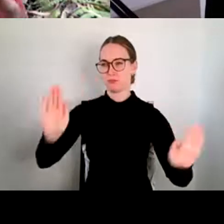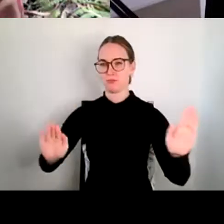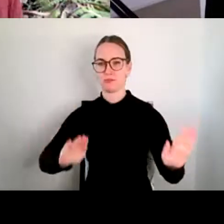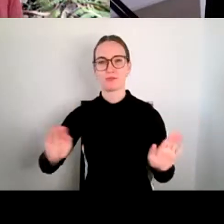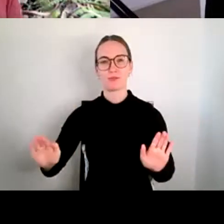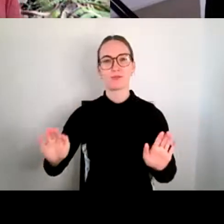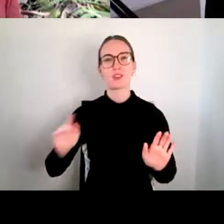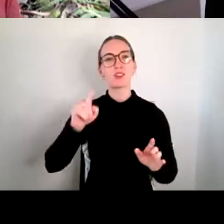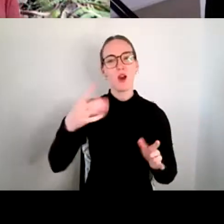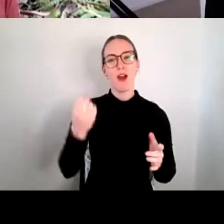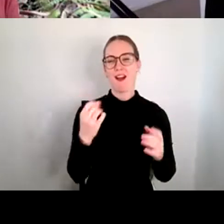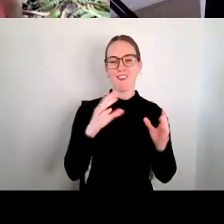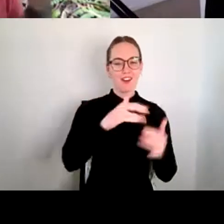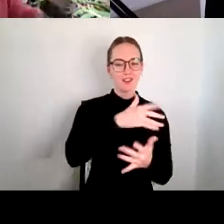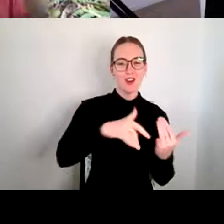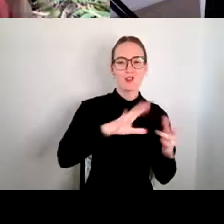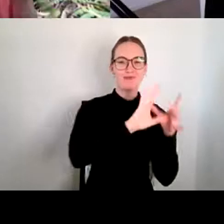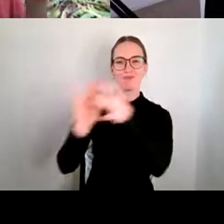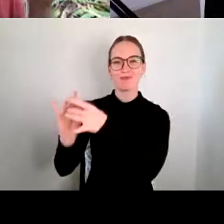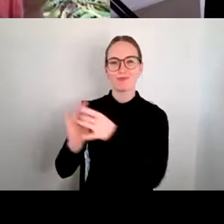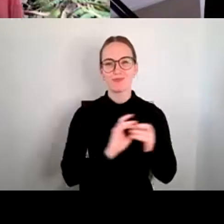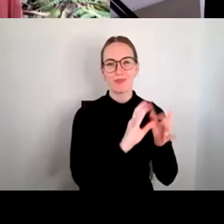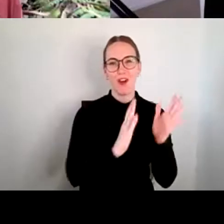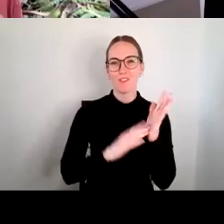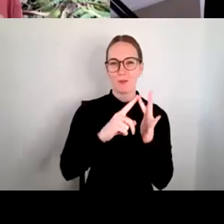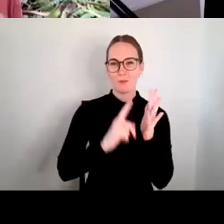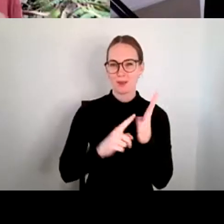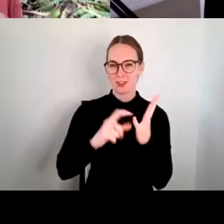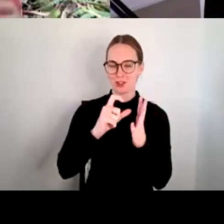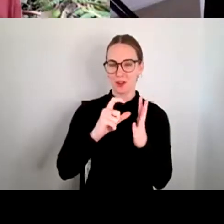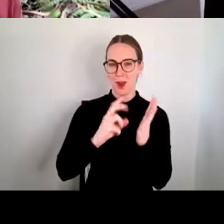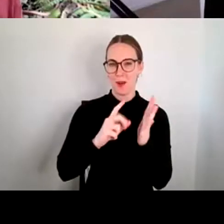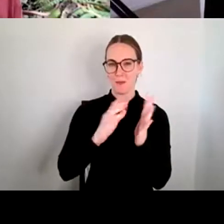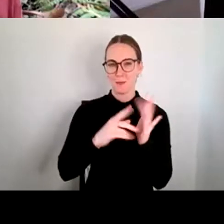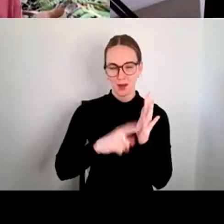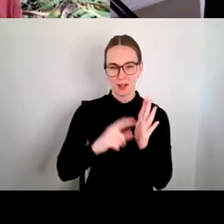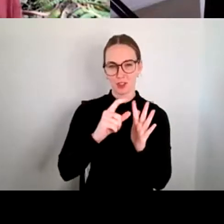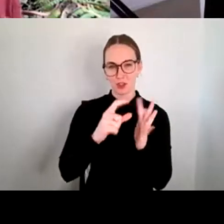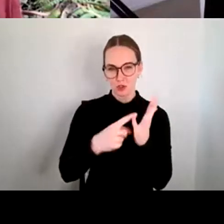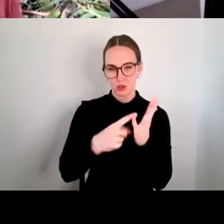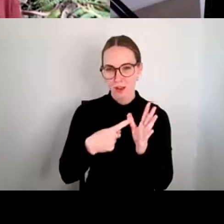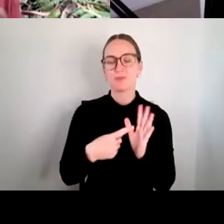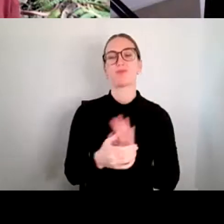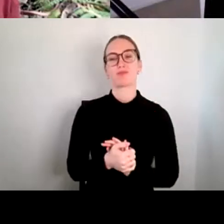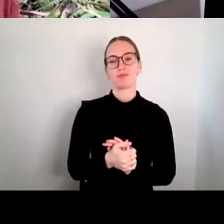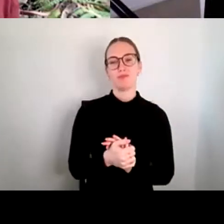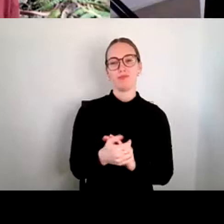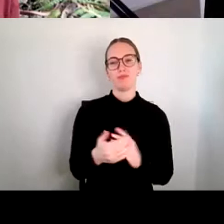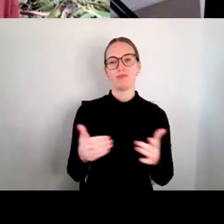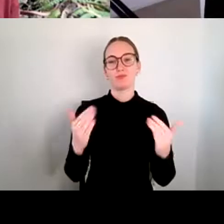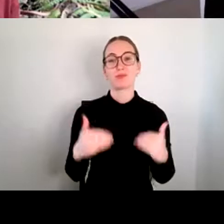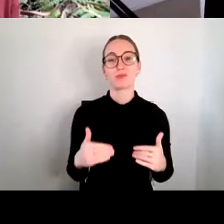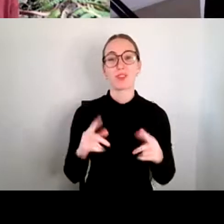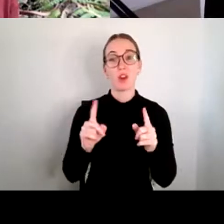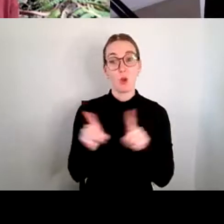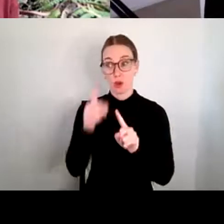social and personal connections of Mildura between all these post-it notes, and then further I asked the people who are coming in to write the post-it